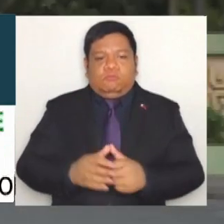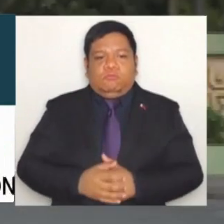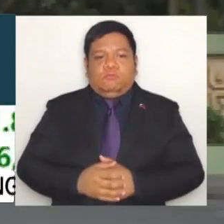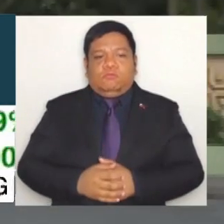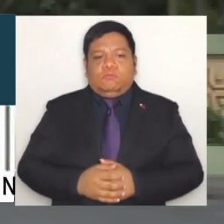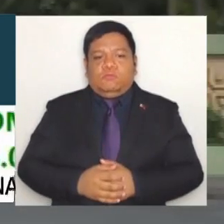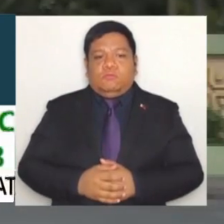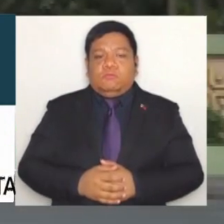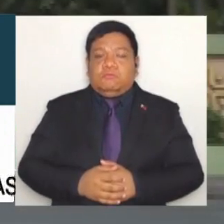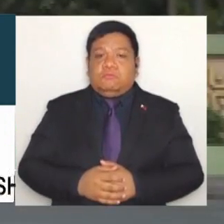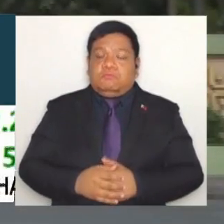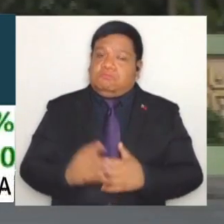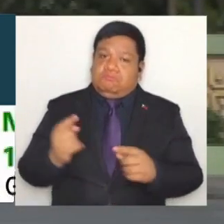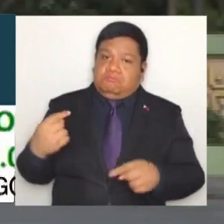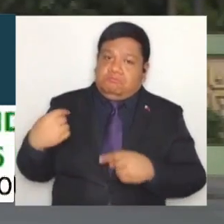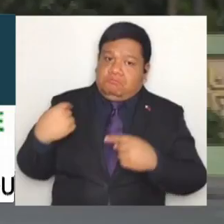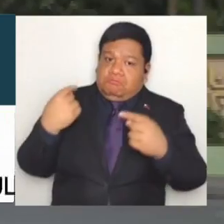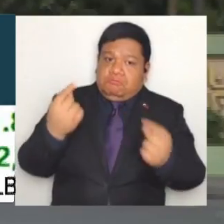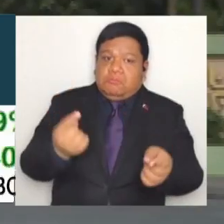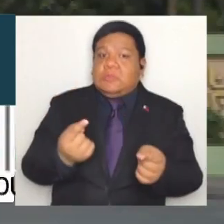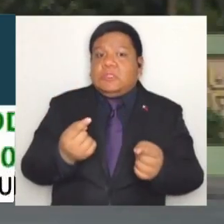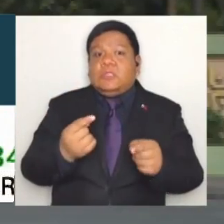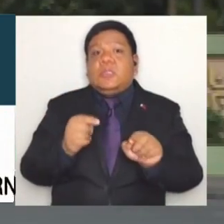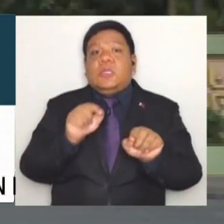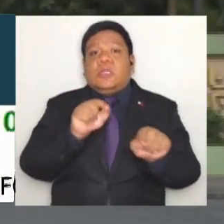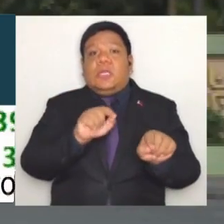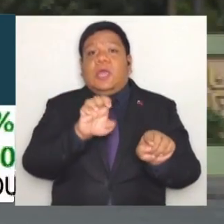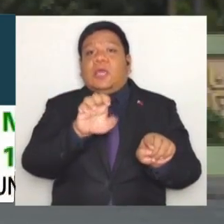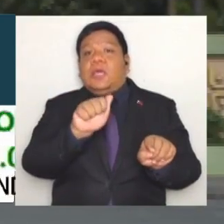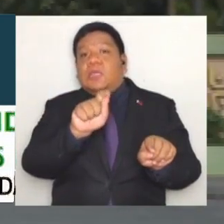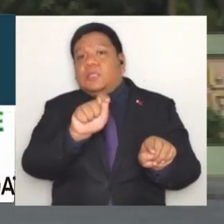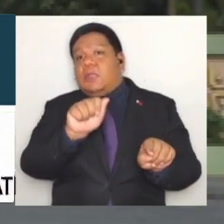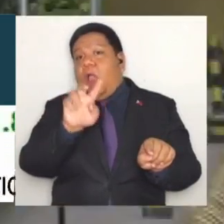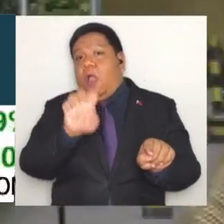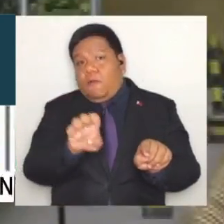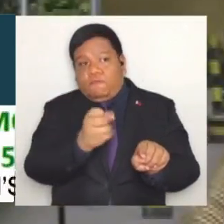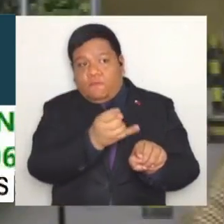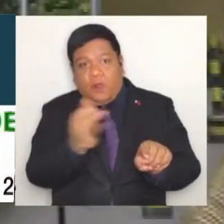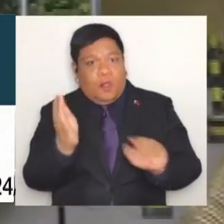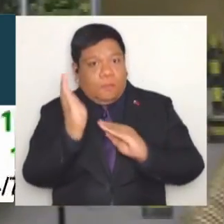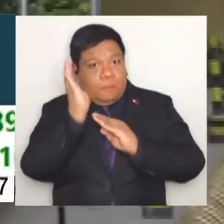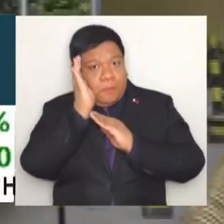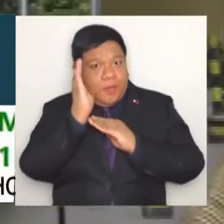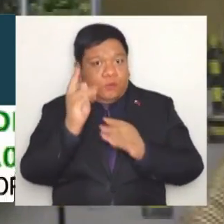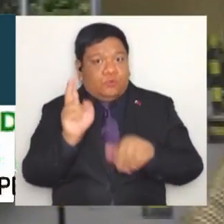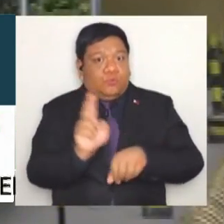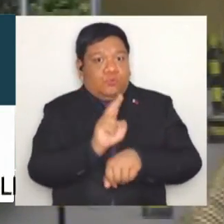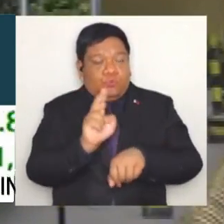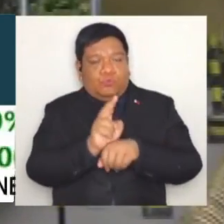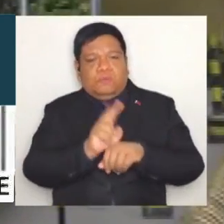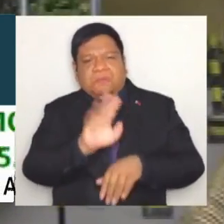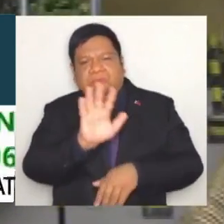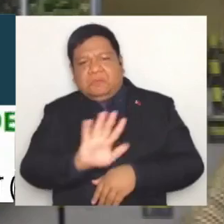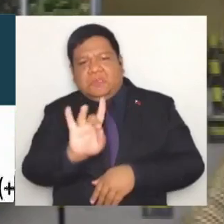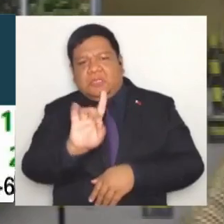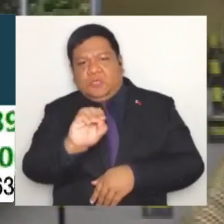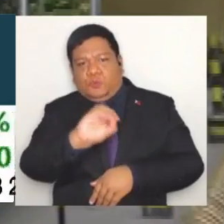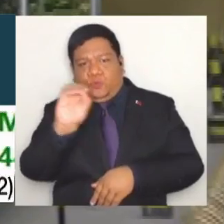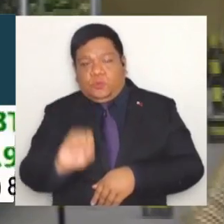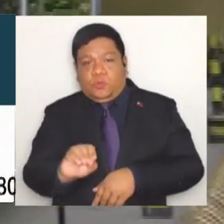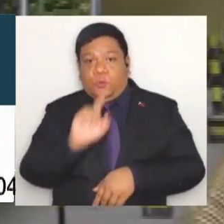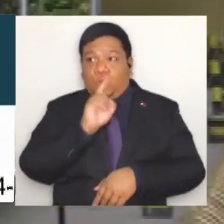So far, up to 80% of the beds at the East Avenue Medical Center are occupied, up from 50% just 2 weeks